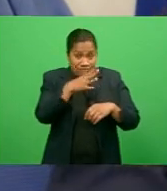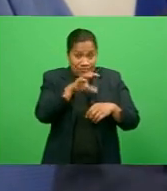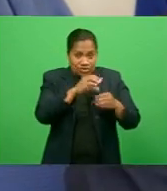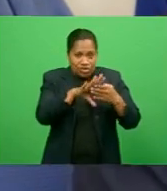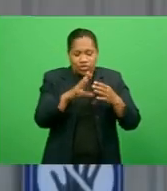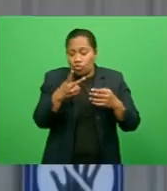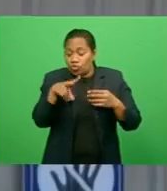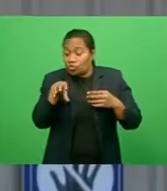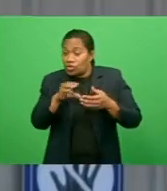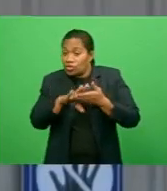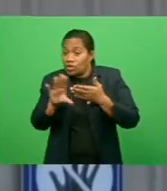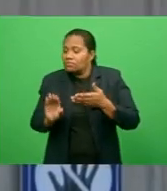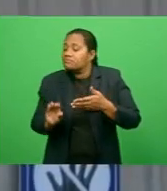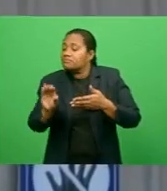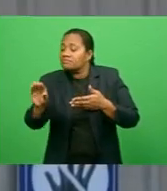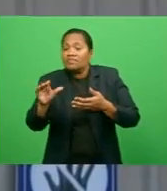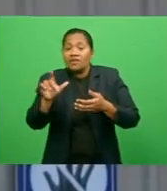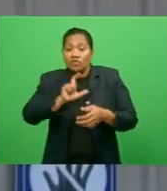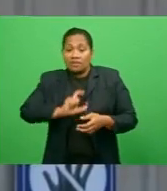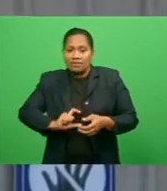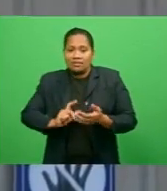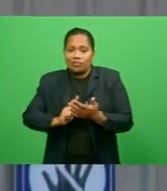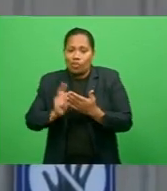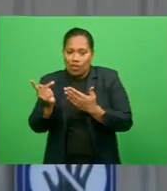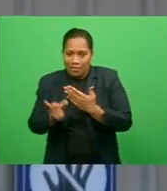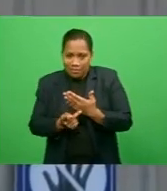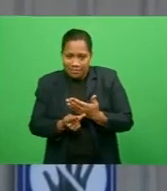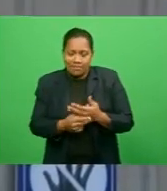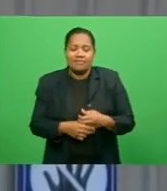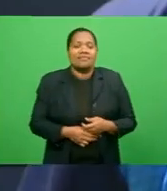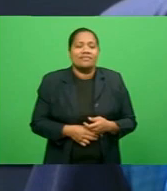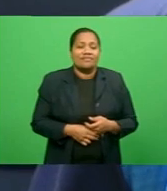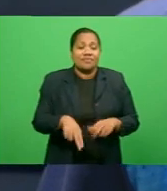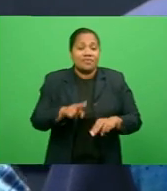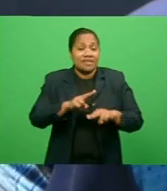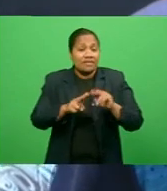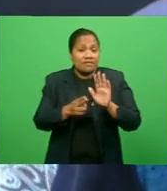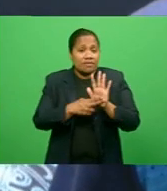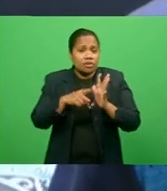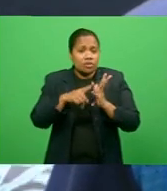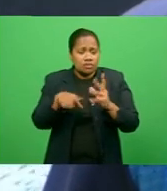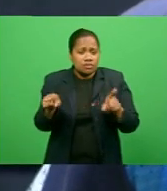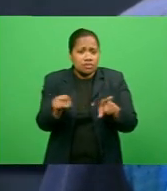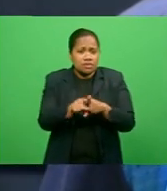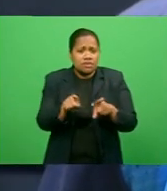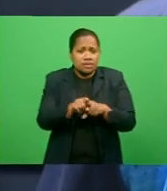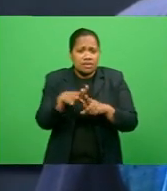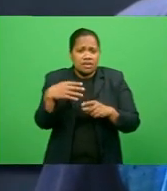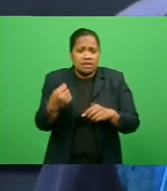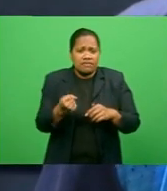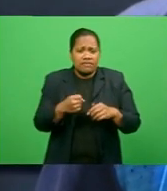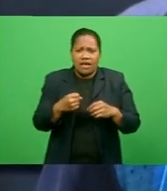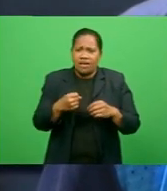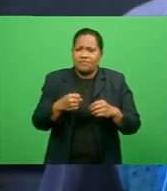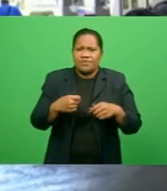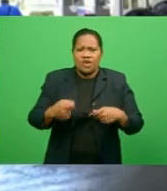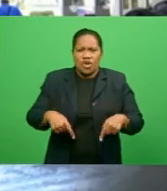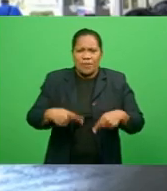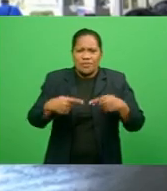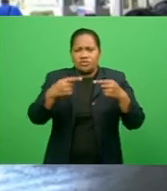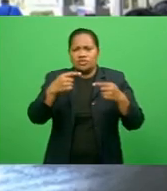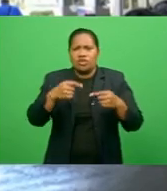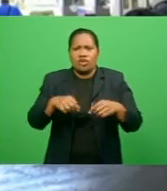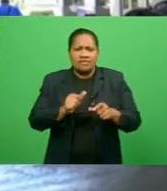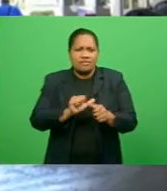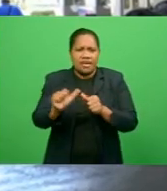cancer program. FNU is also holding a competition on the best decorated school with the Pinktober theme